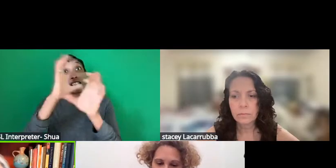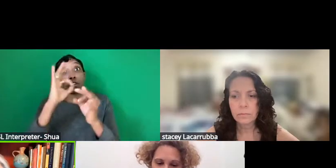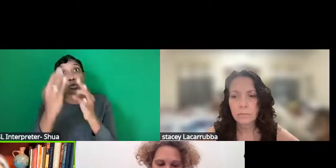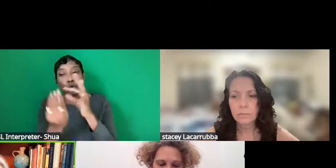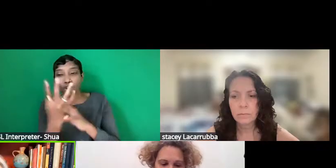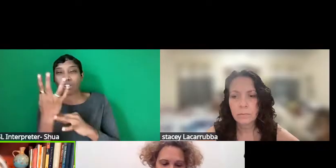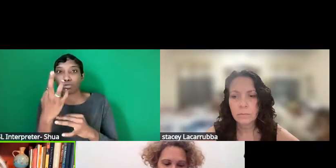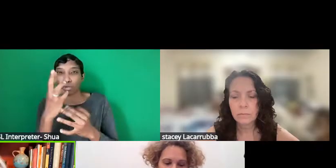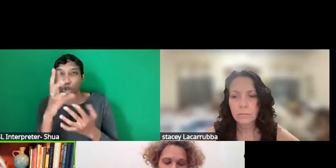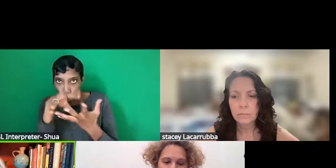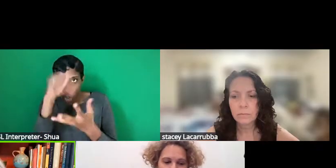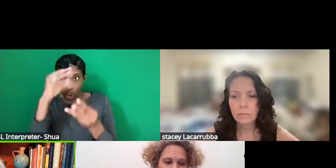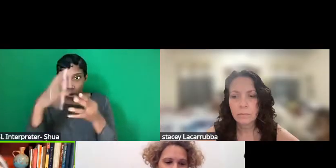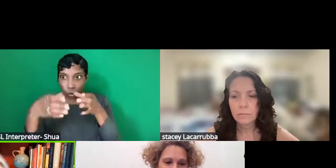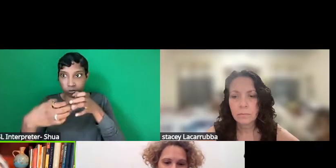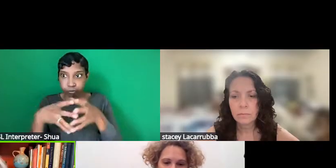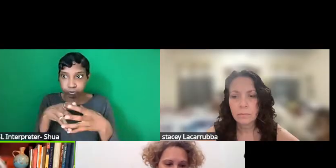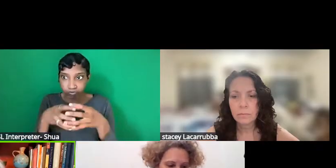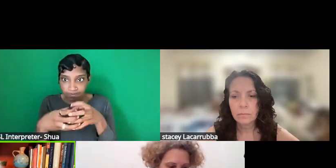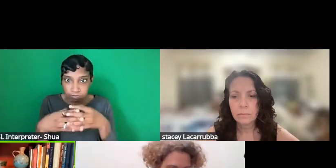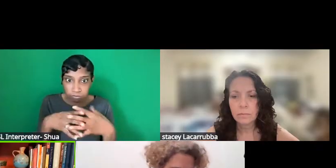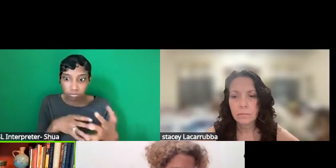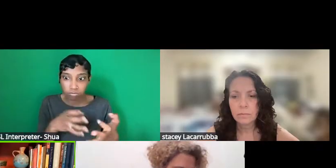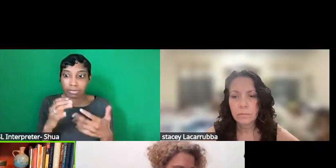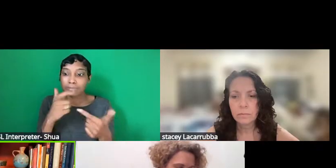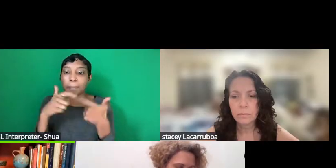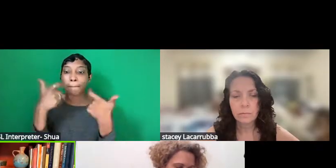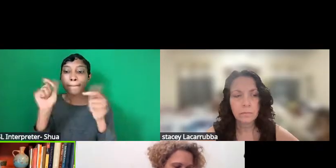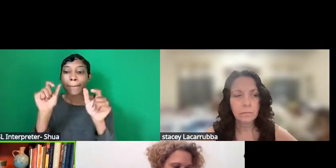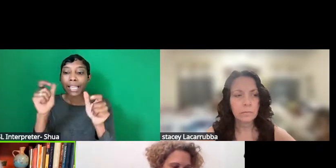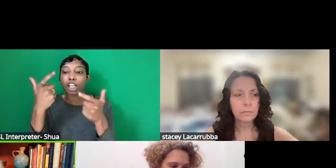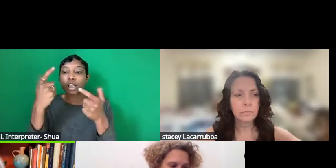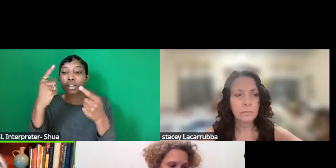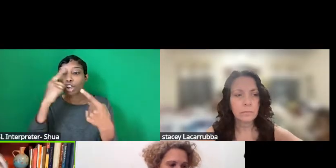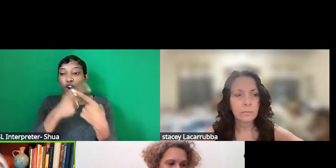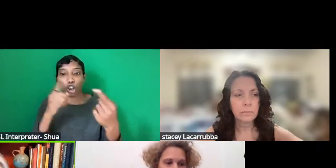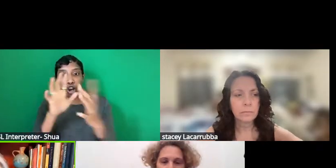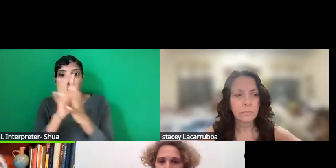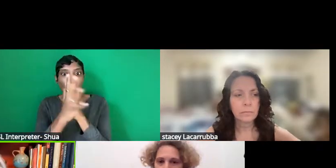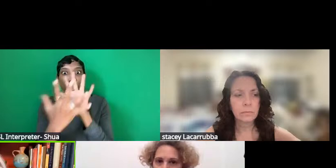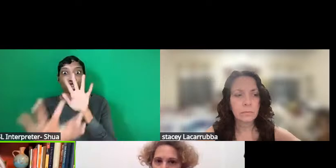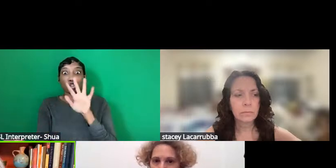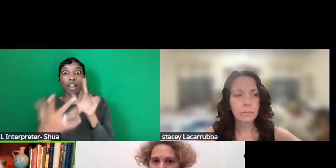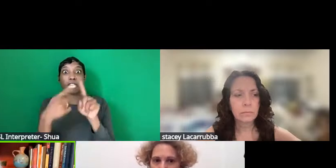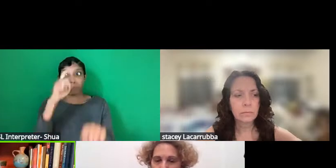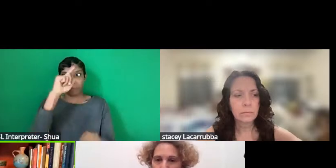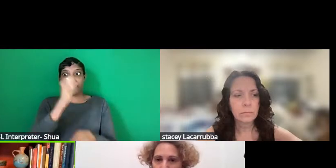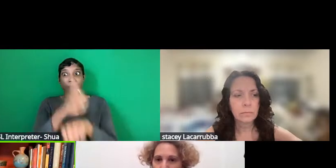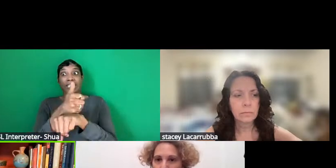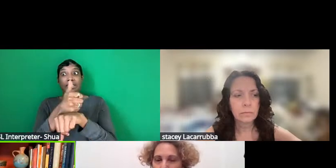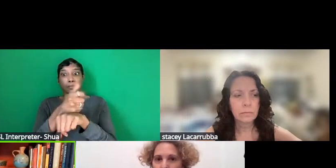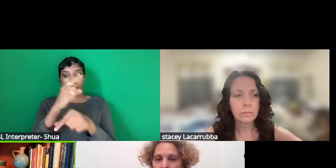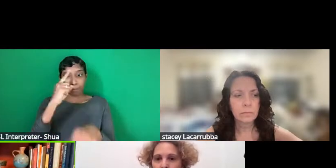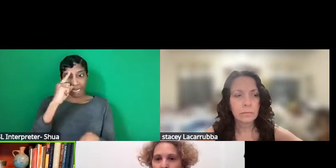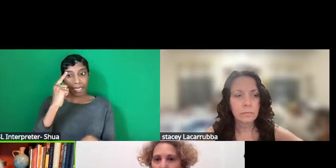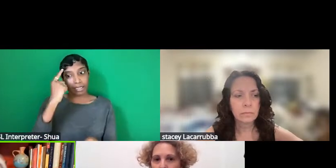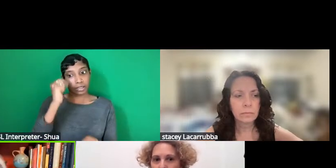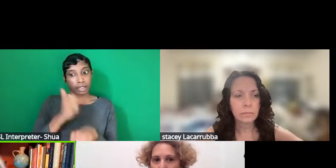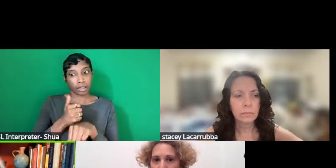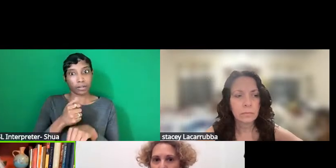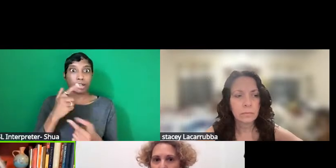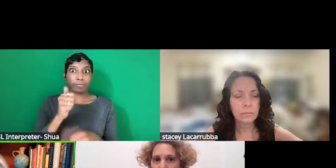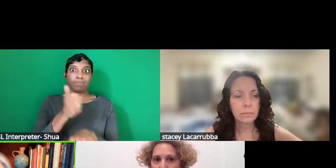learning. This is in contrast to a fixed mindset, and the whole idea was born from the concept